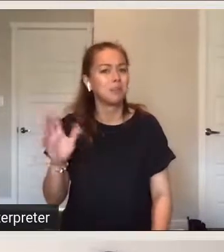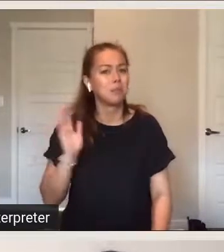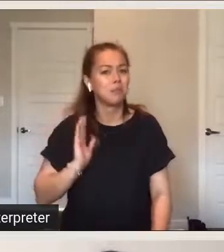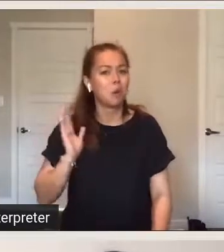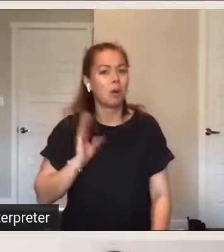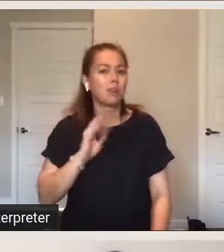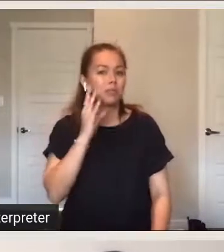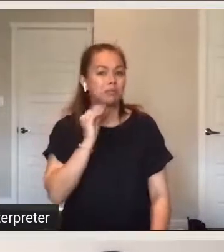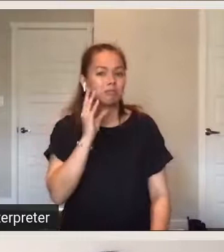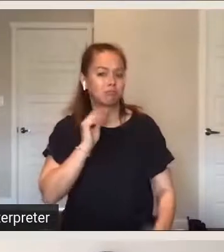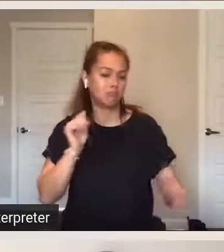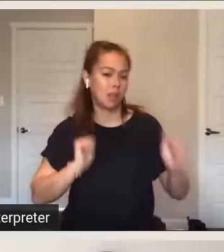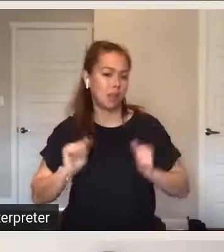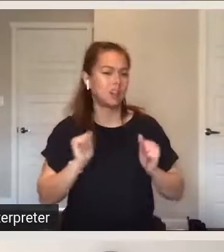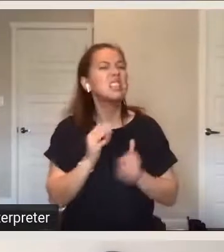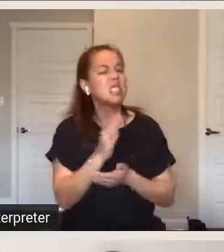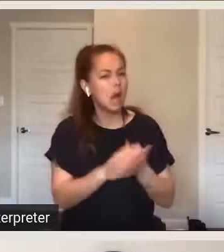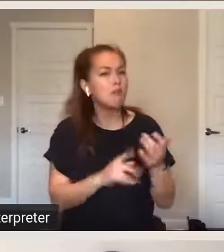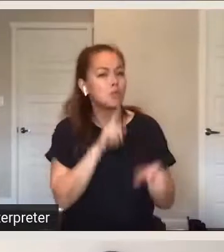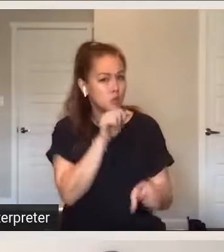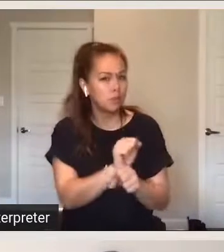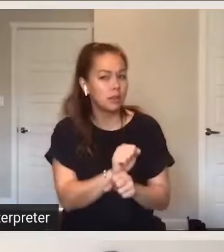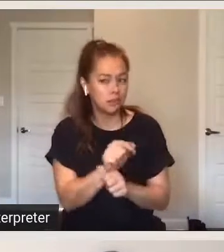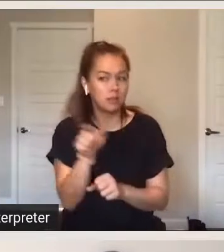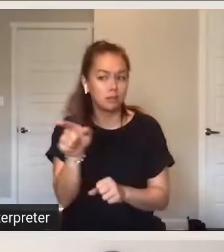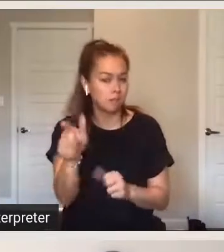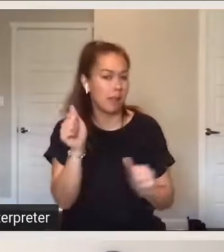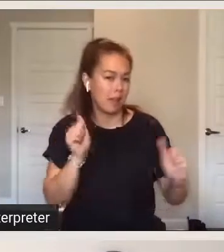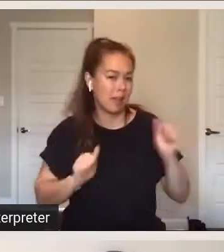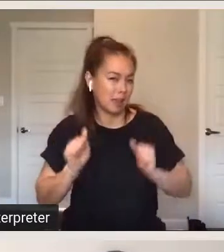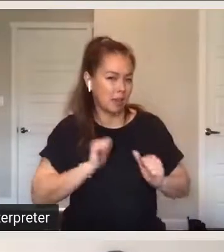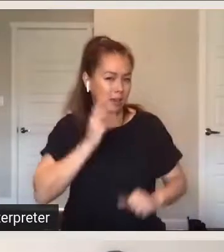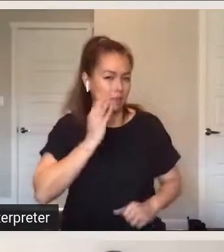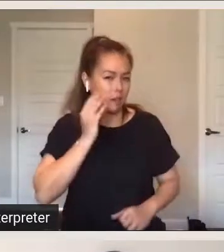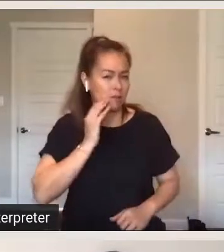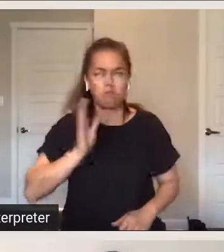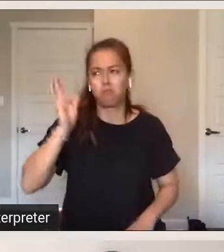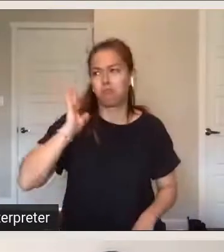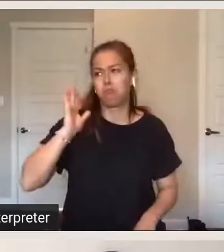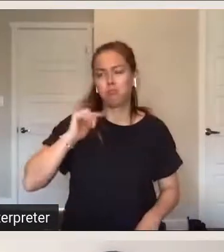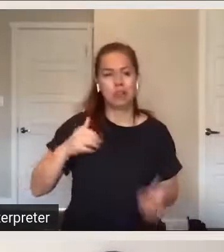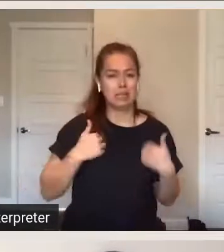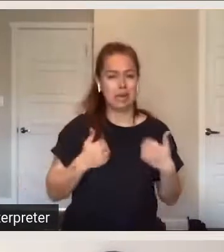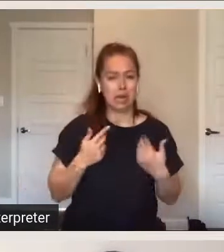have like some acting experience, like when they were younger.